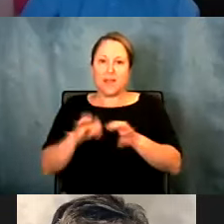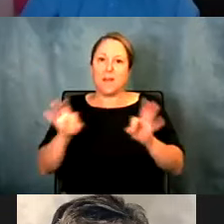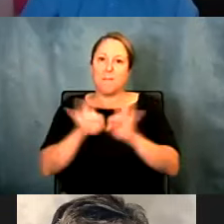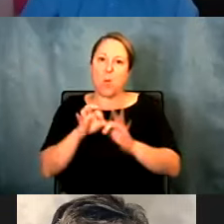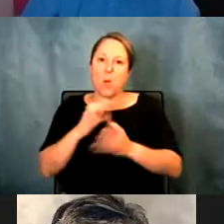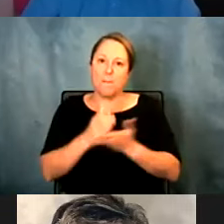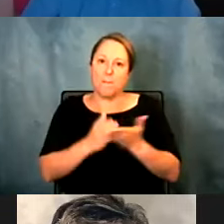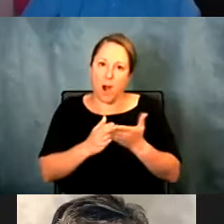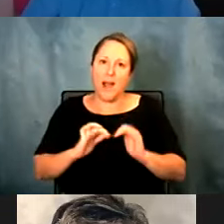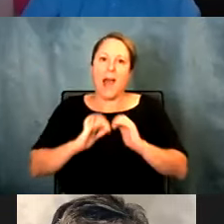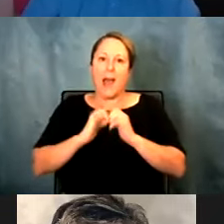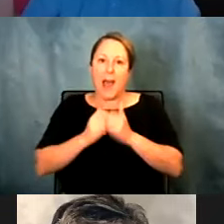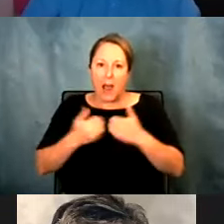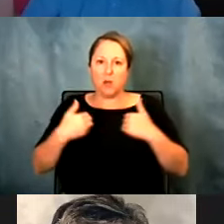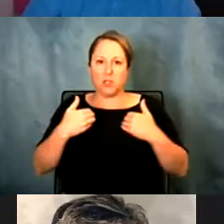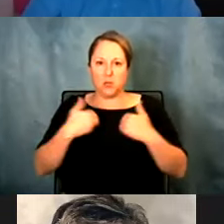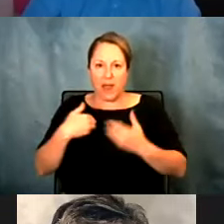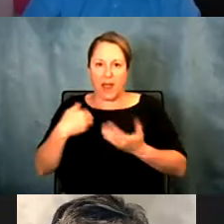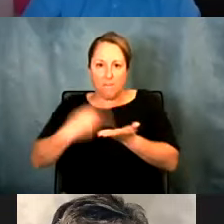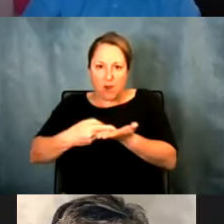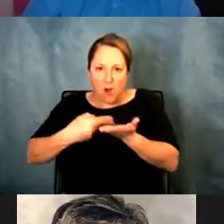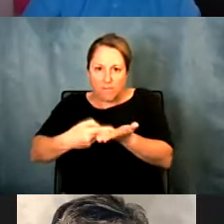conversations? Next slide.